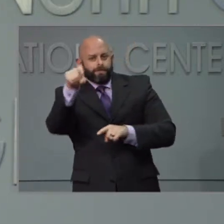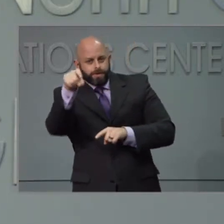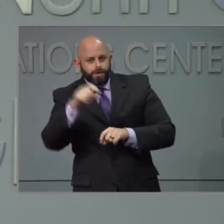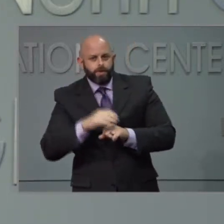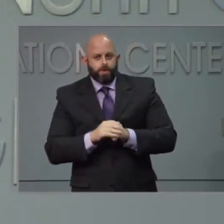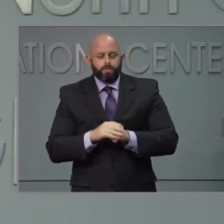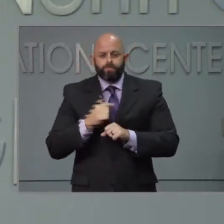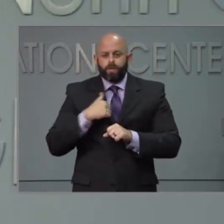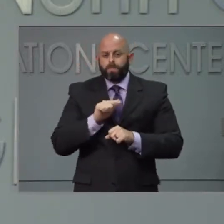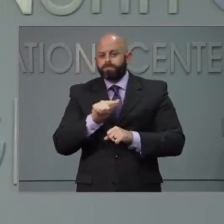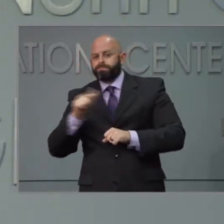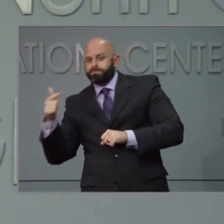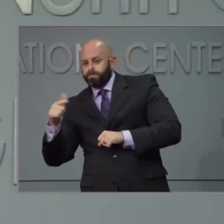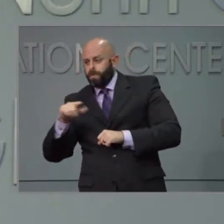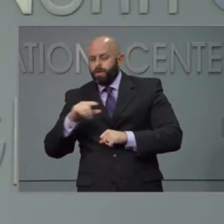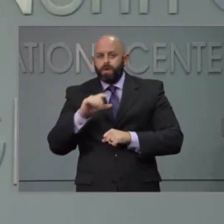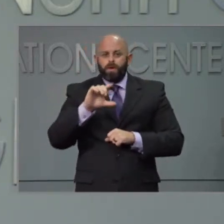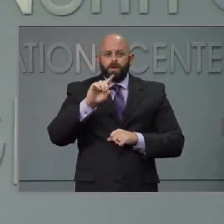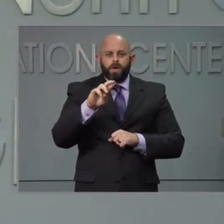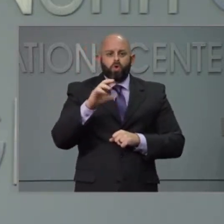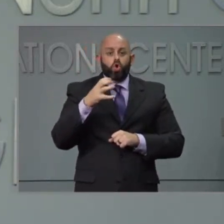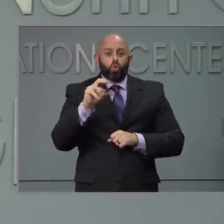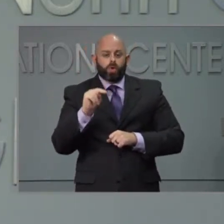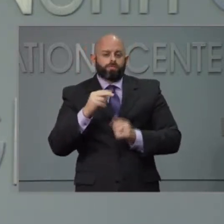the phase 3 issue.